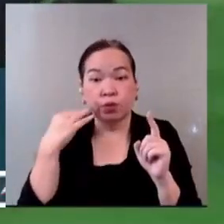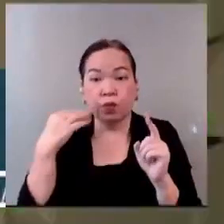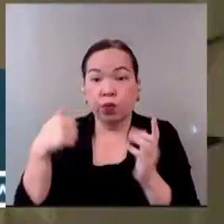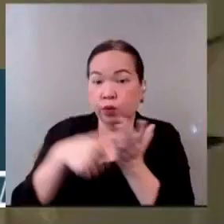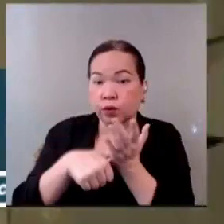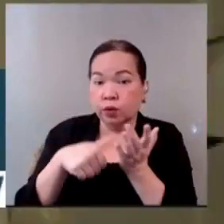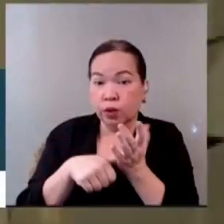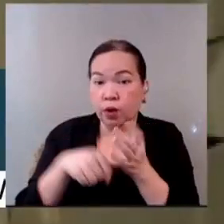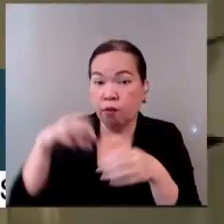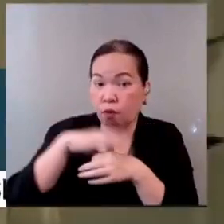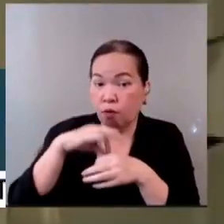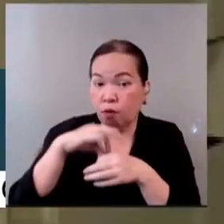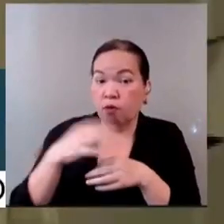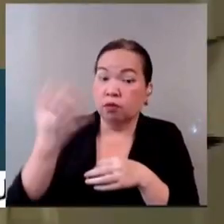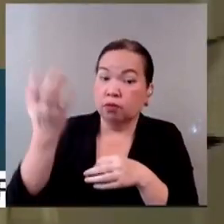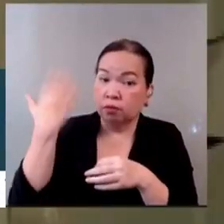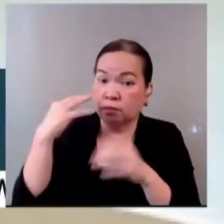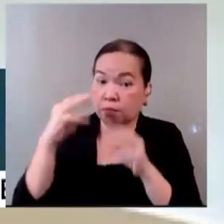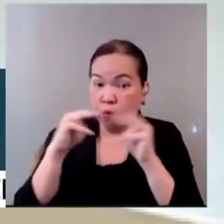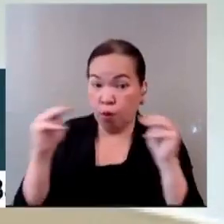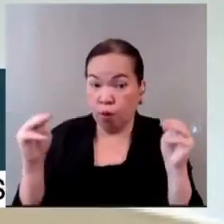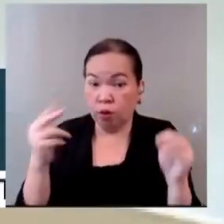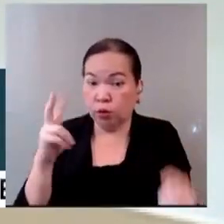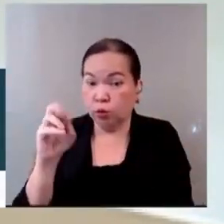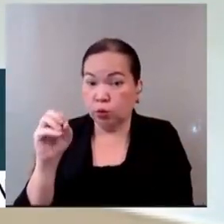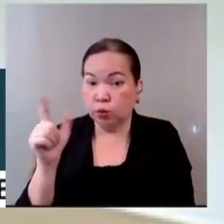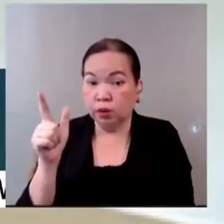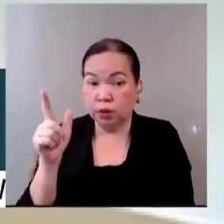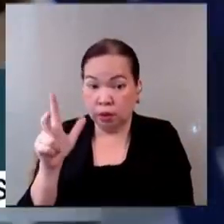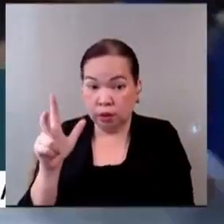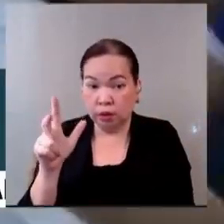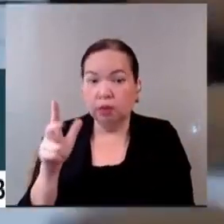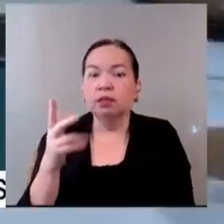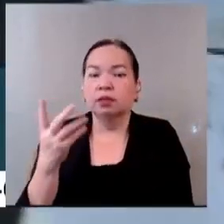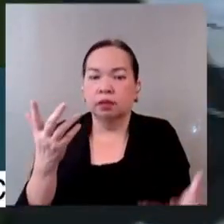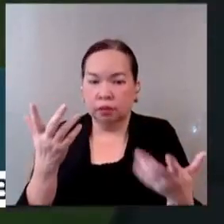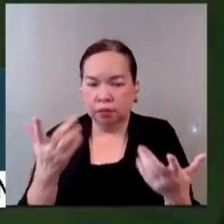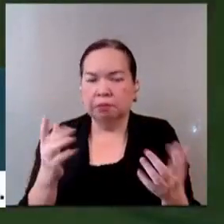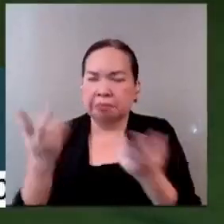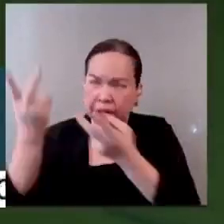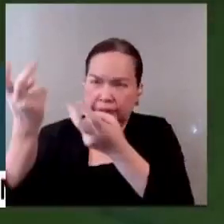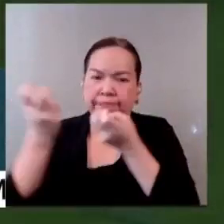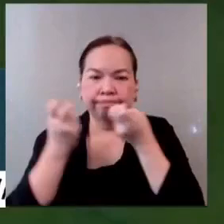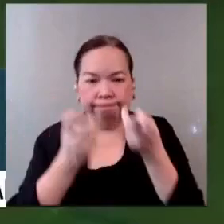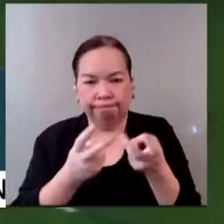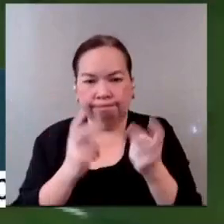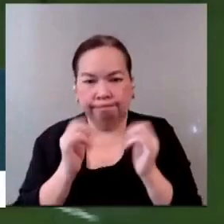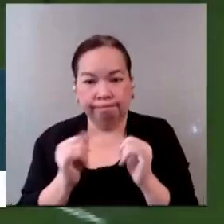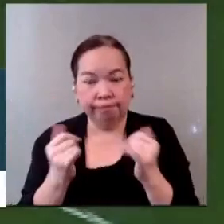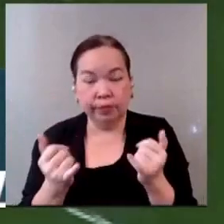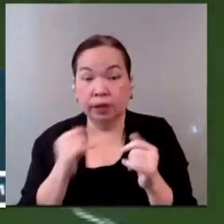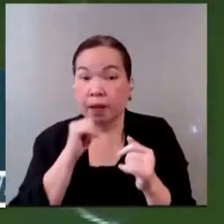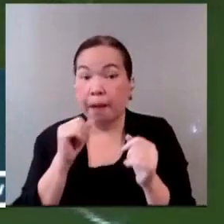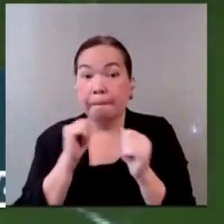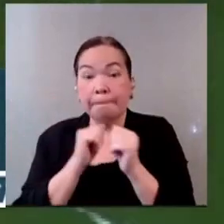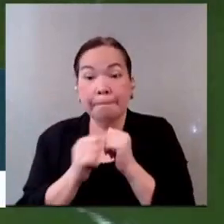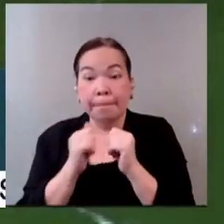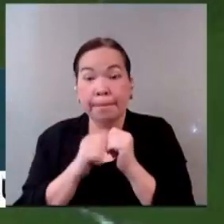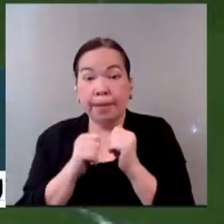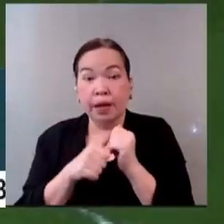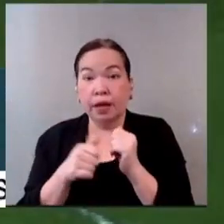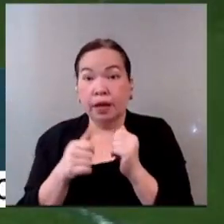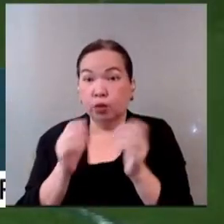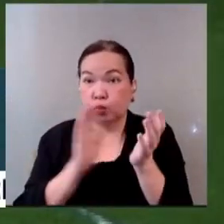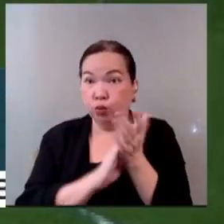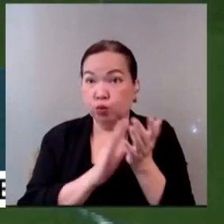the 2023 Village and Youth Council polls, they will definitely implement this again. This does not mean, however, that voting in schools will no